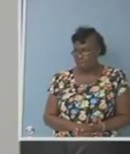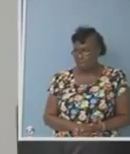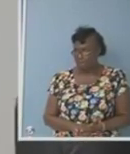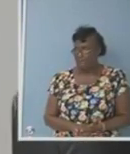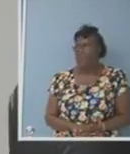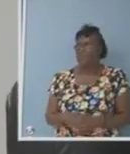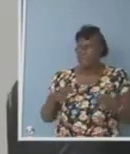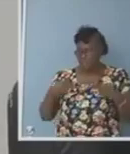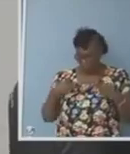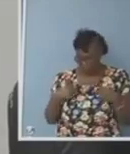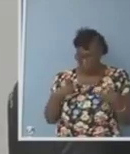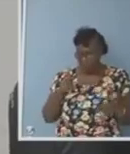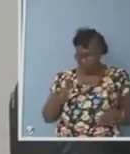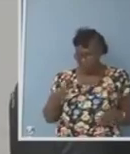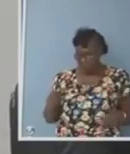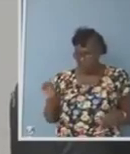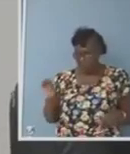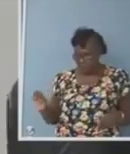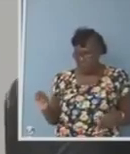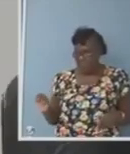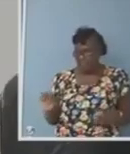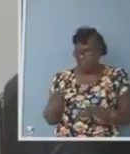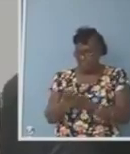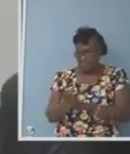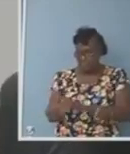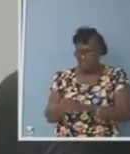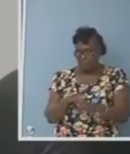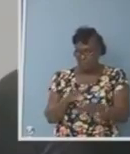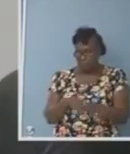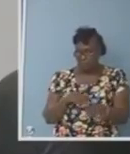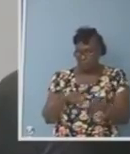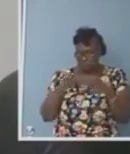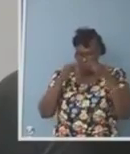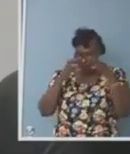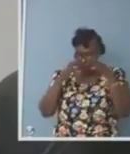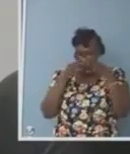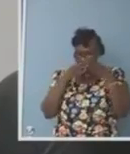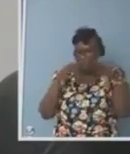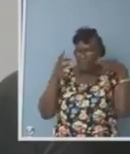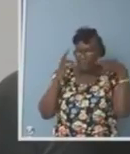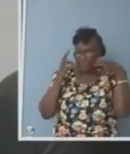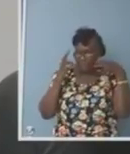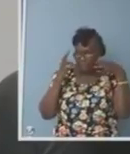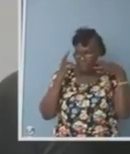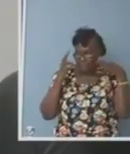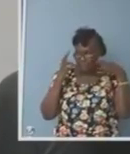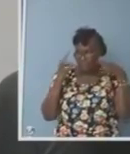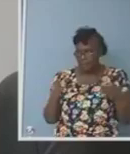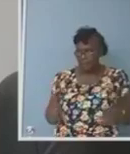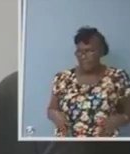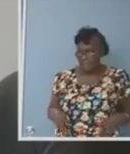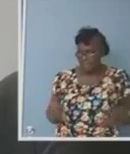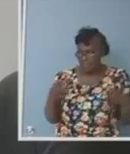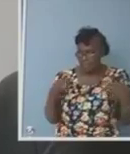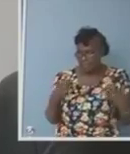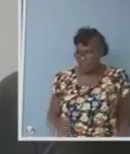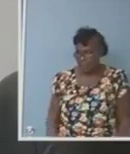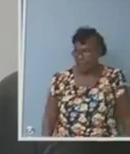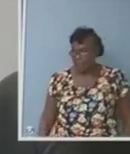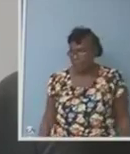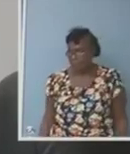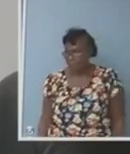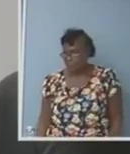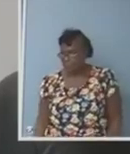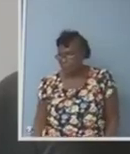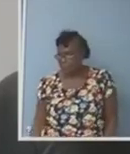appropriate PPEs, gloves, masks, gongs. What you might have seen on TV is a special transportation pods. We are